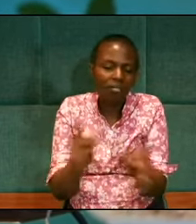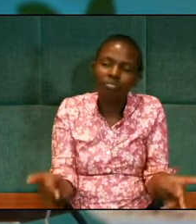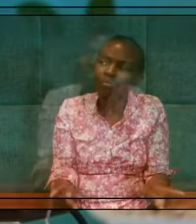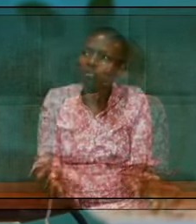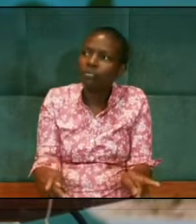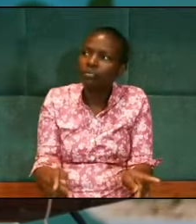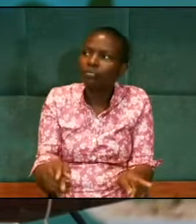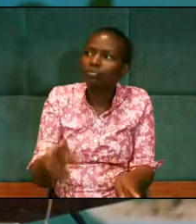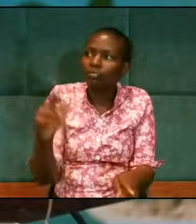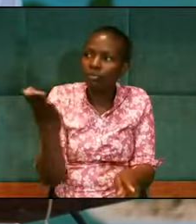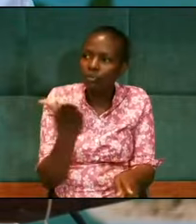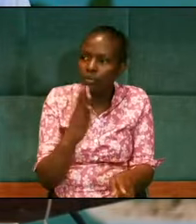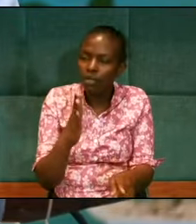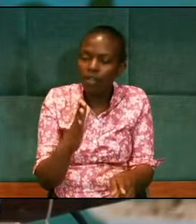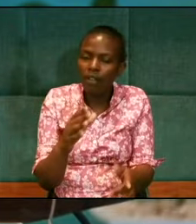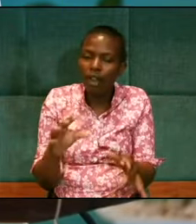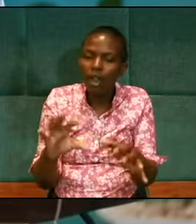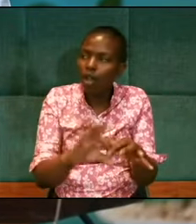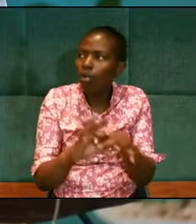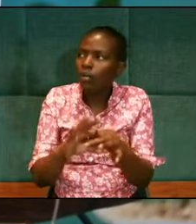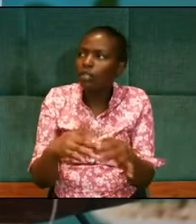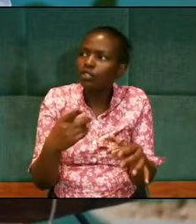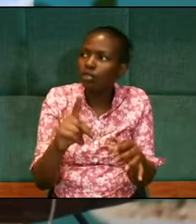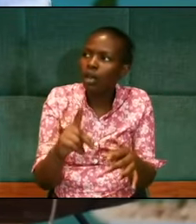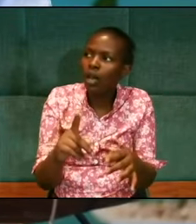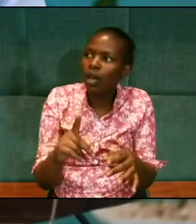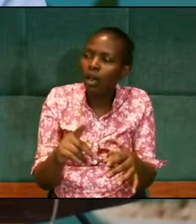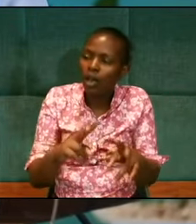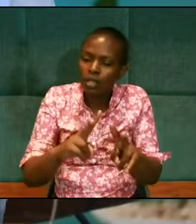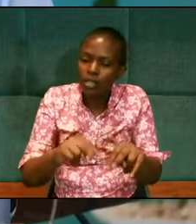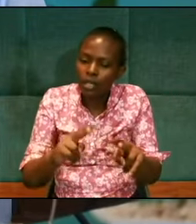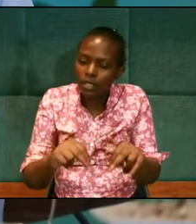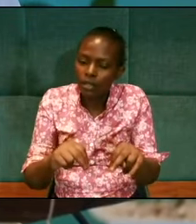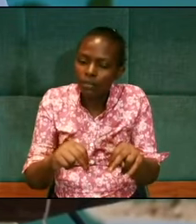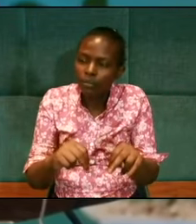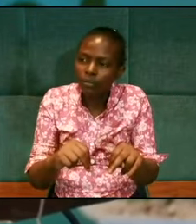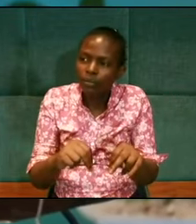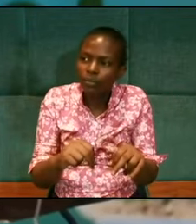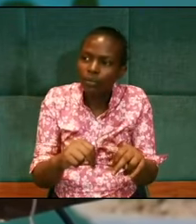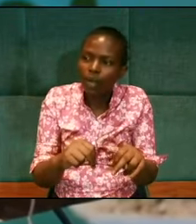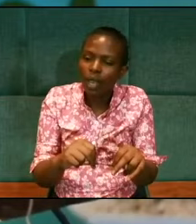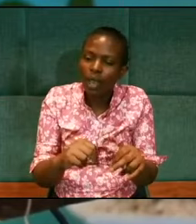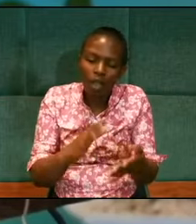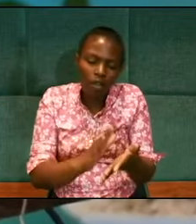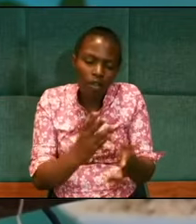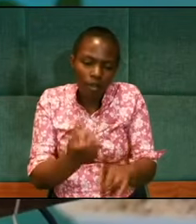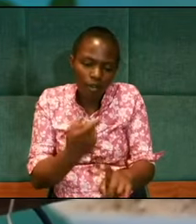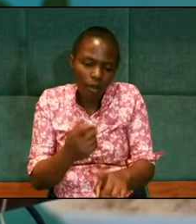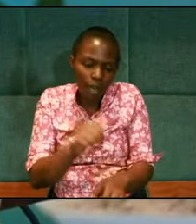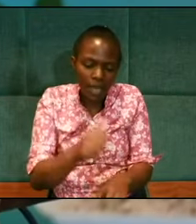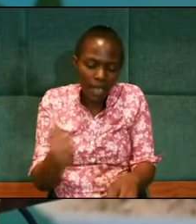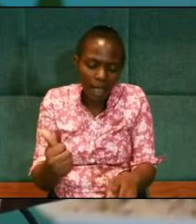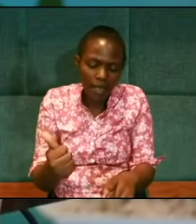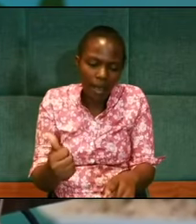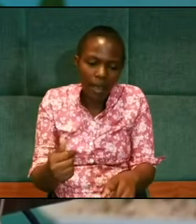you cannot commit your search work to any other party apart from God. Look at the way Abraham said it. Abraham